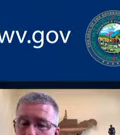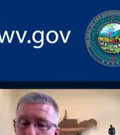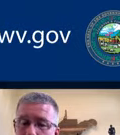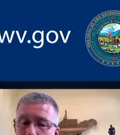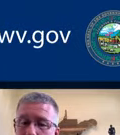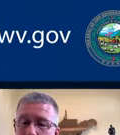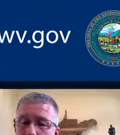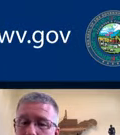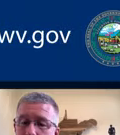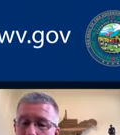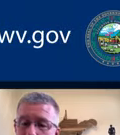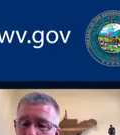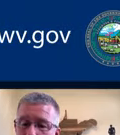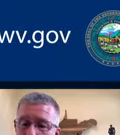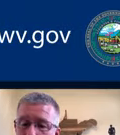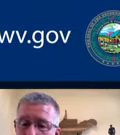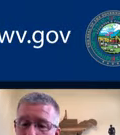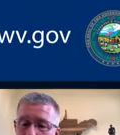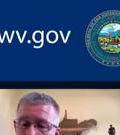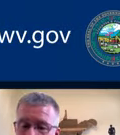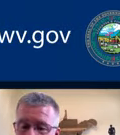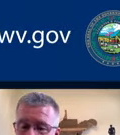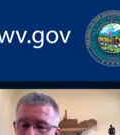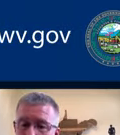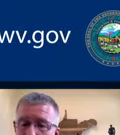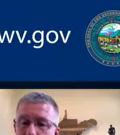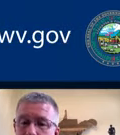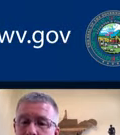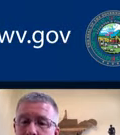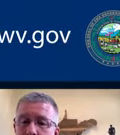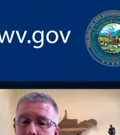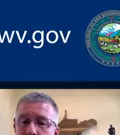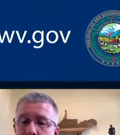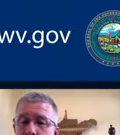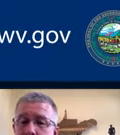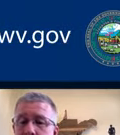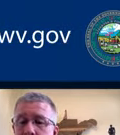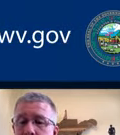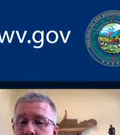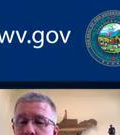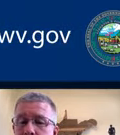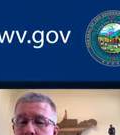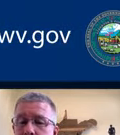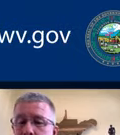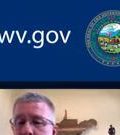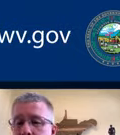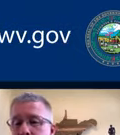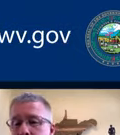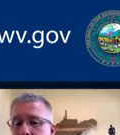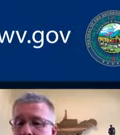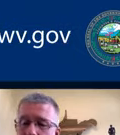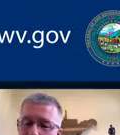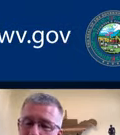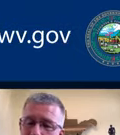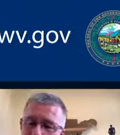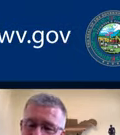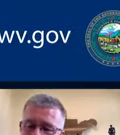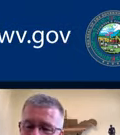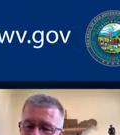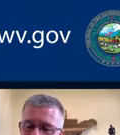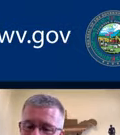much do we weigh mitigation and prevention versus individual choices? I guess that's what the